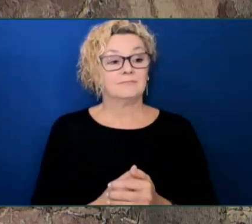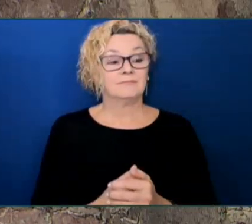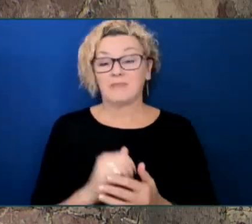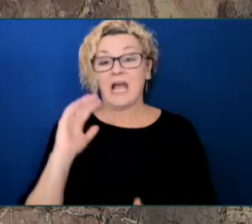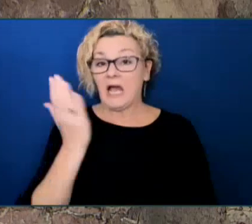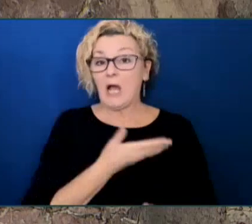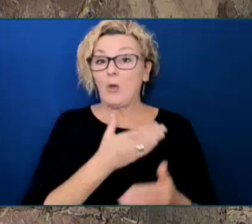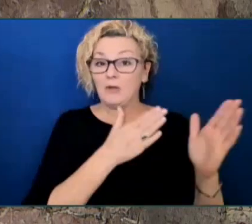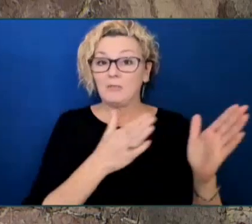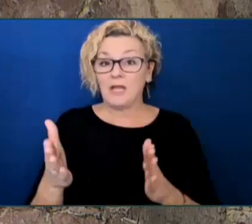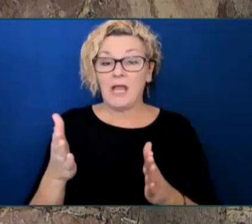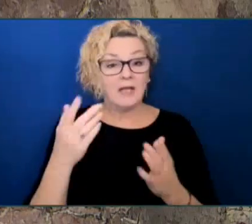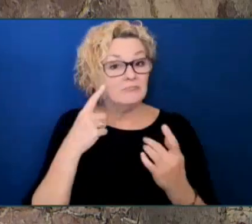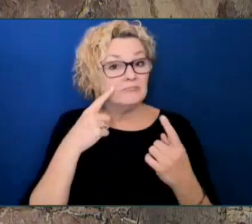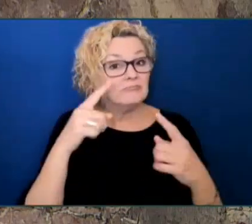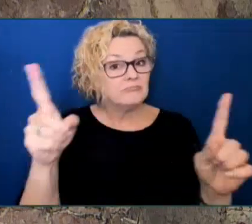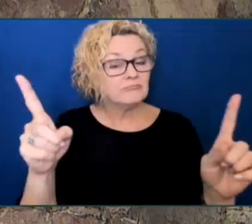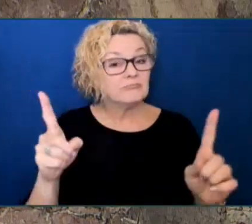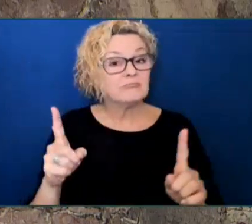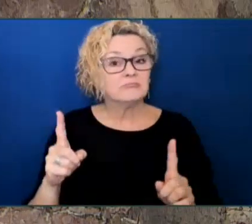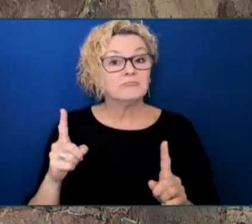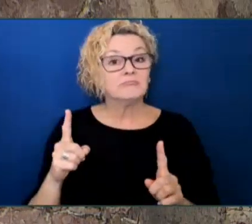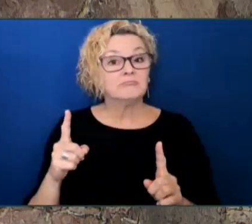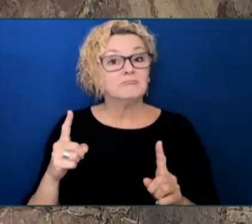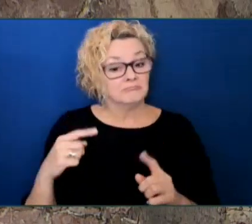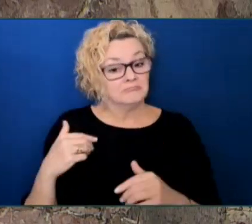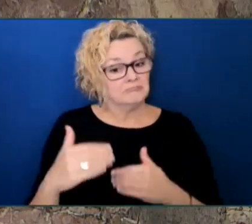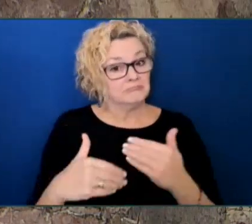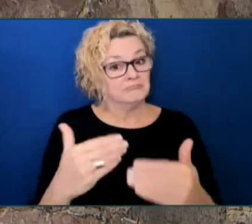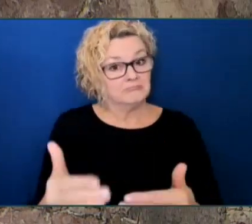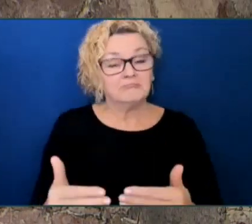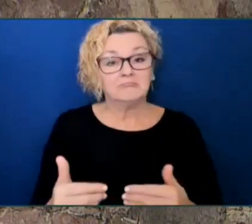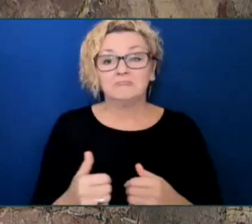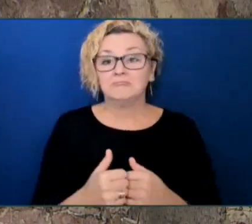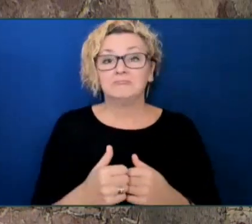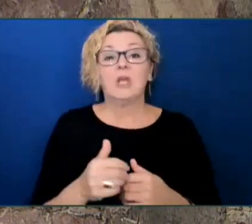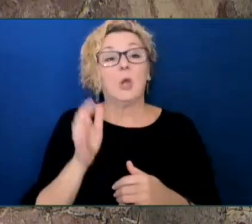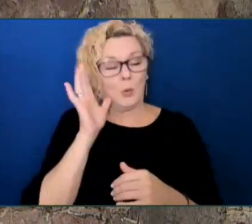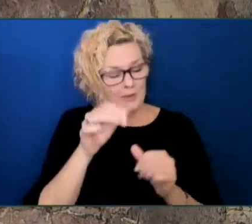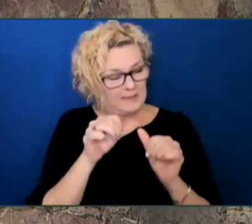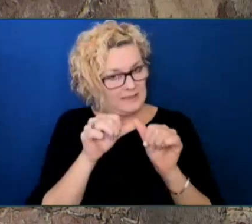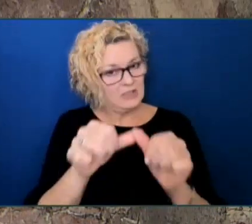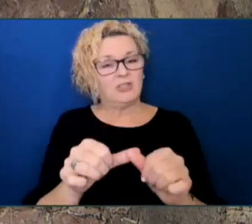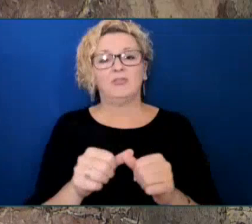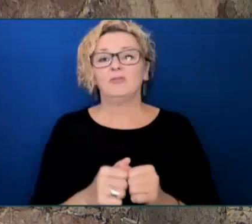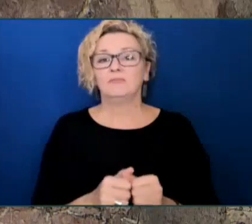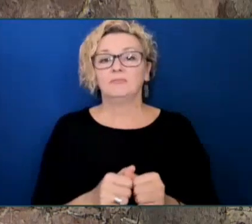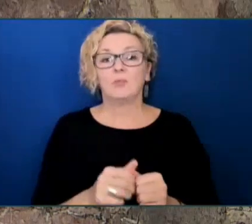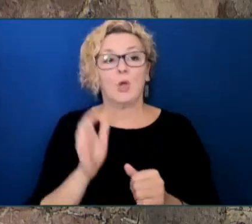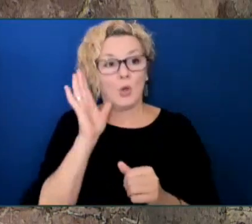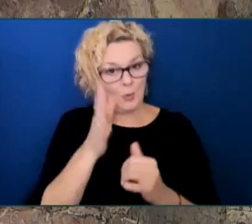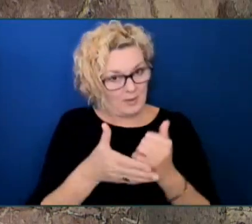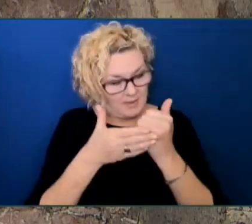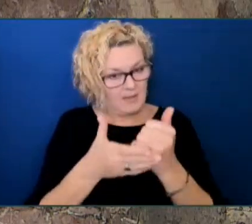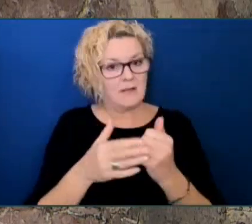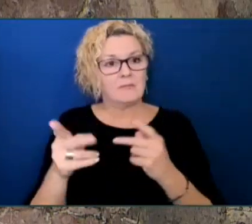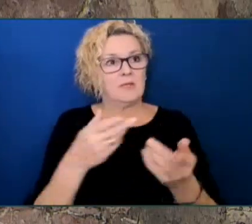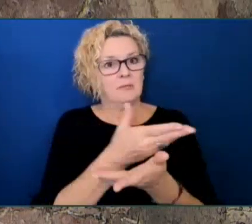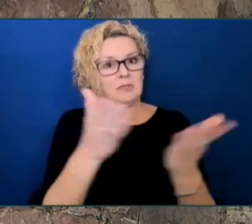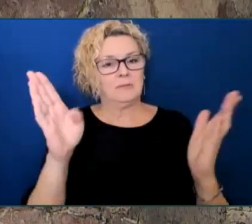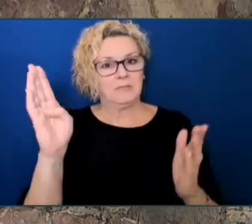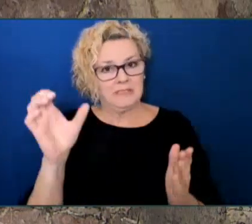will continue. Our plan will deliver what British Columbians want, which is reduced emissions, which is